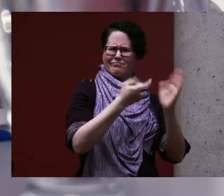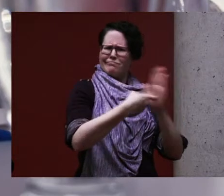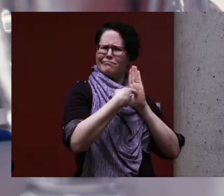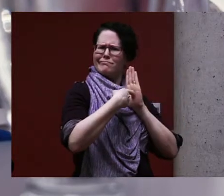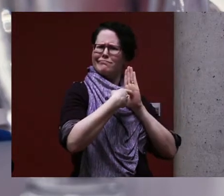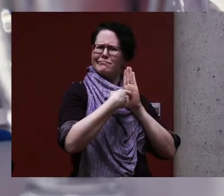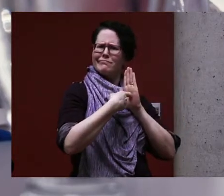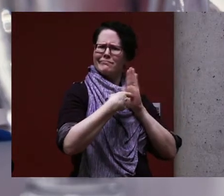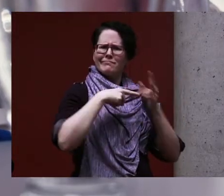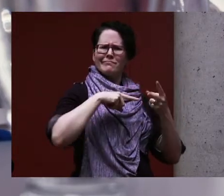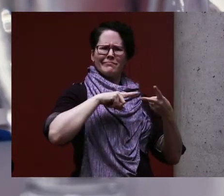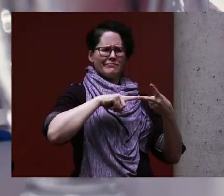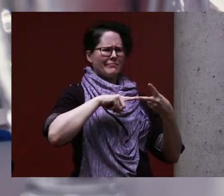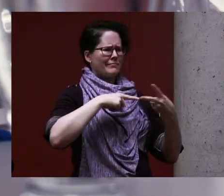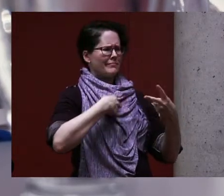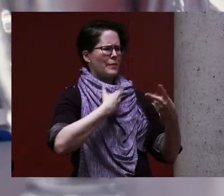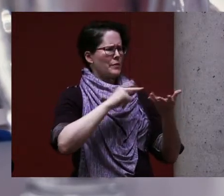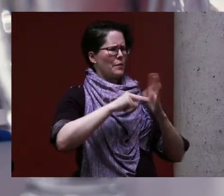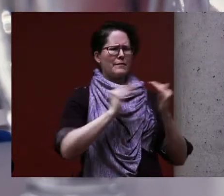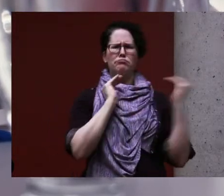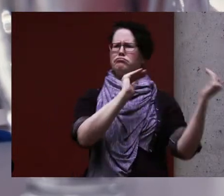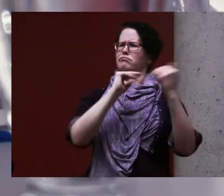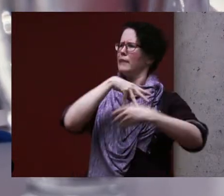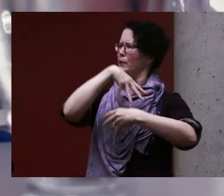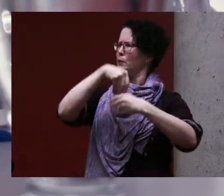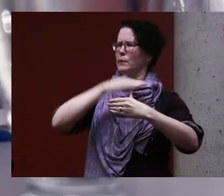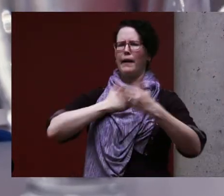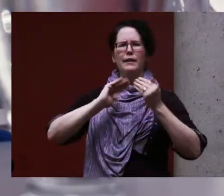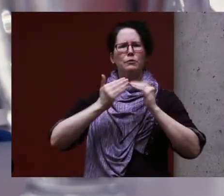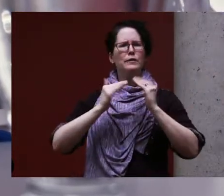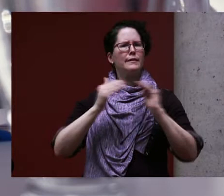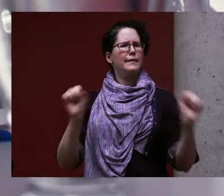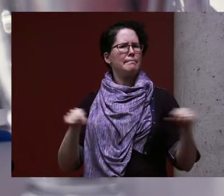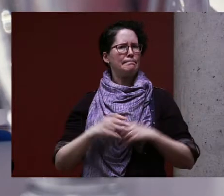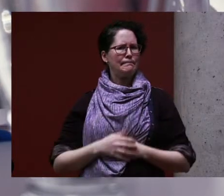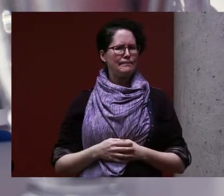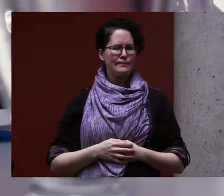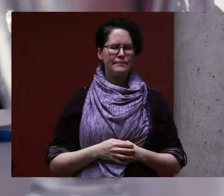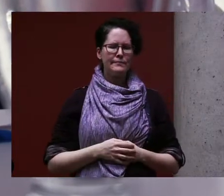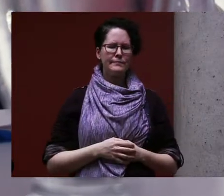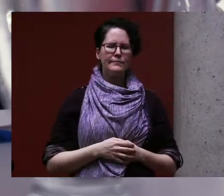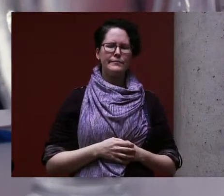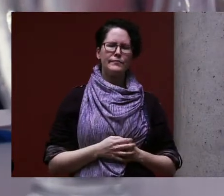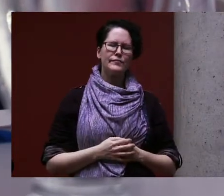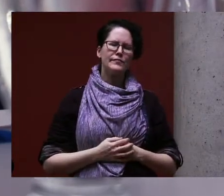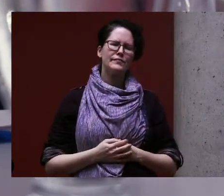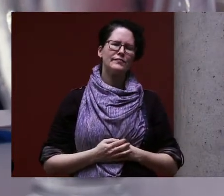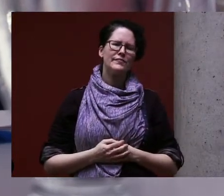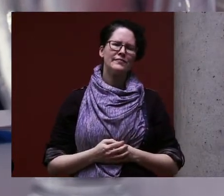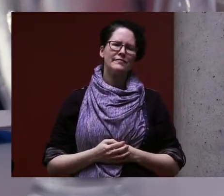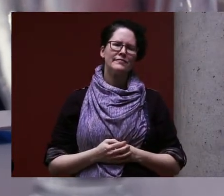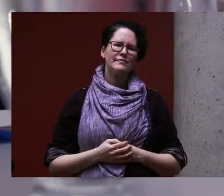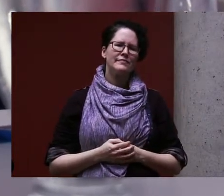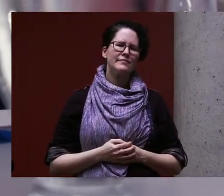necessary to support living and inclusion in the community. In 2013, the